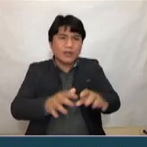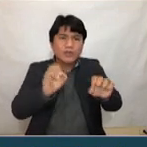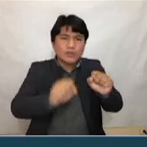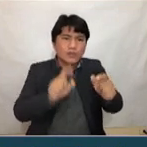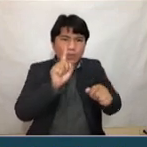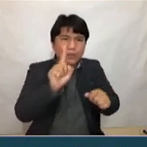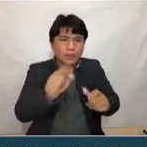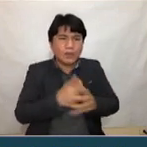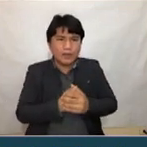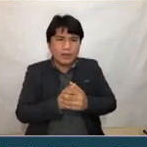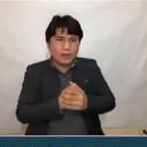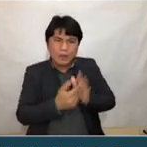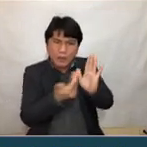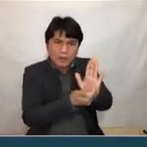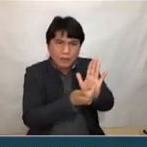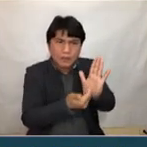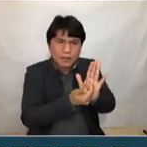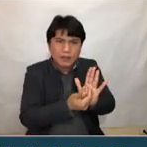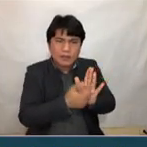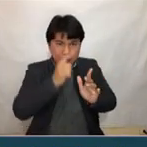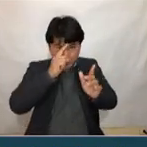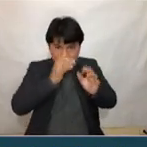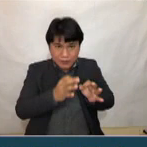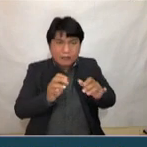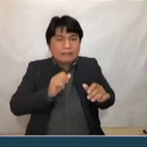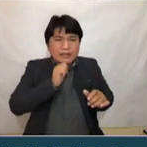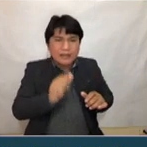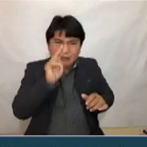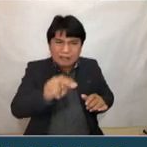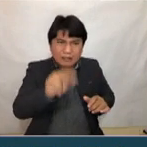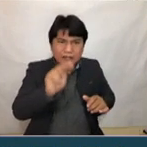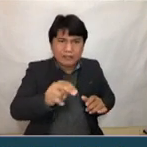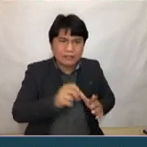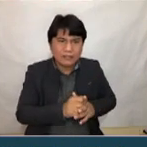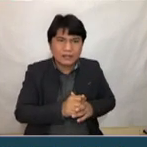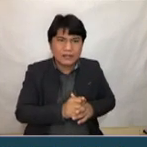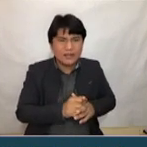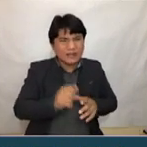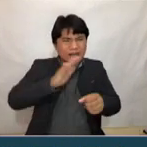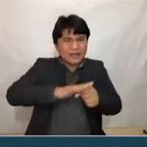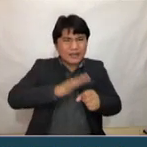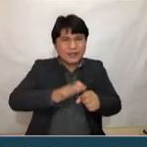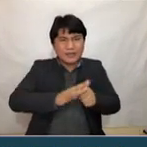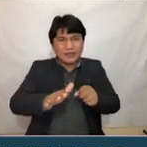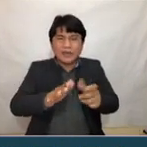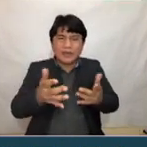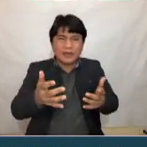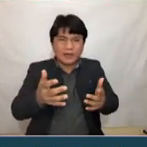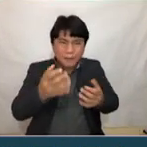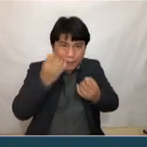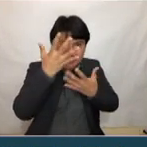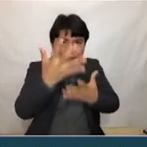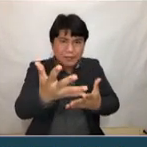triggers, one of the bases for deciding may not necessarily be sufficient in the amount of information it's providing.